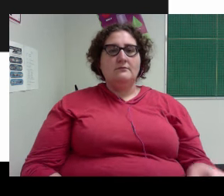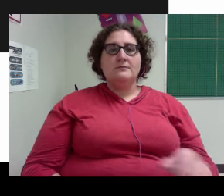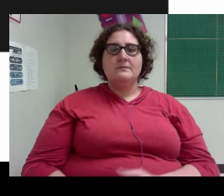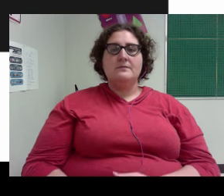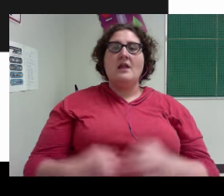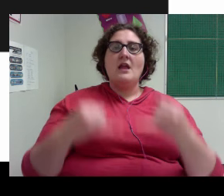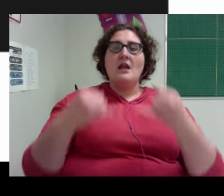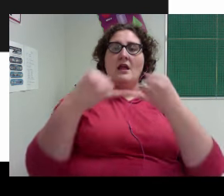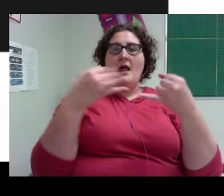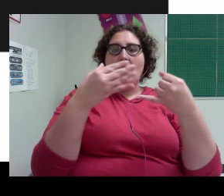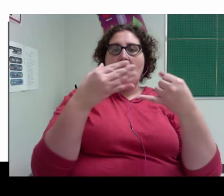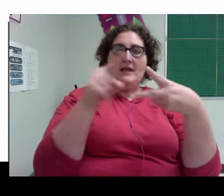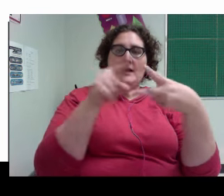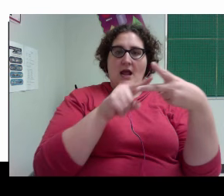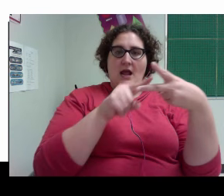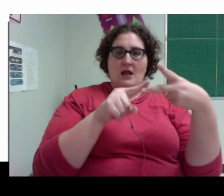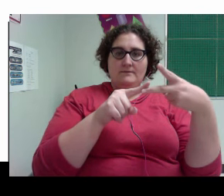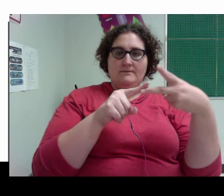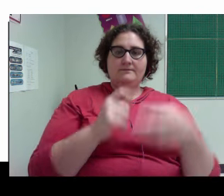Lines and angles.